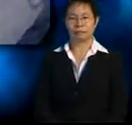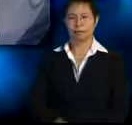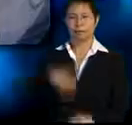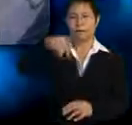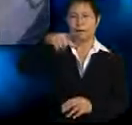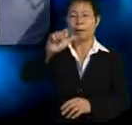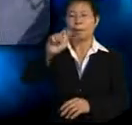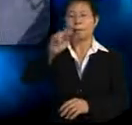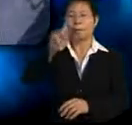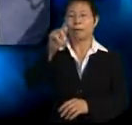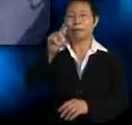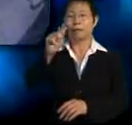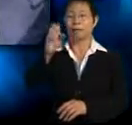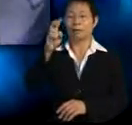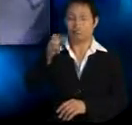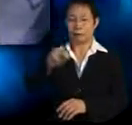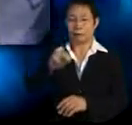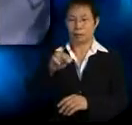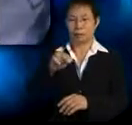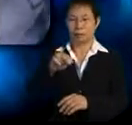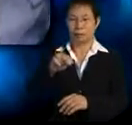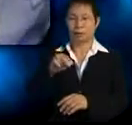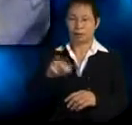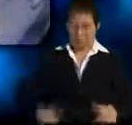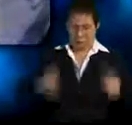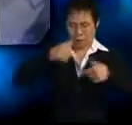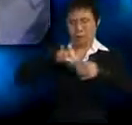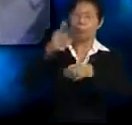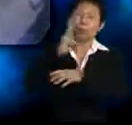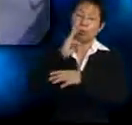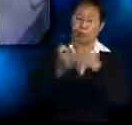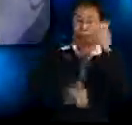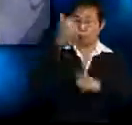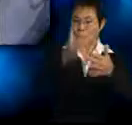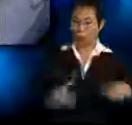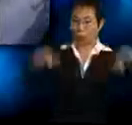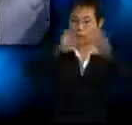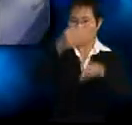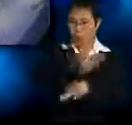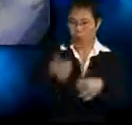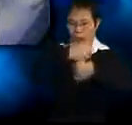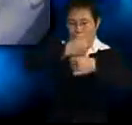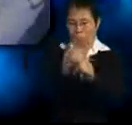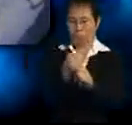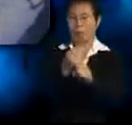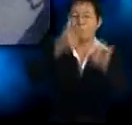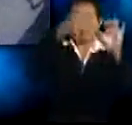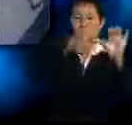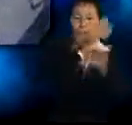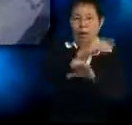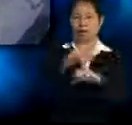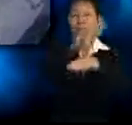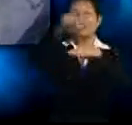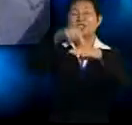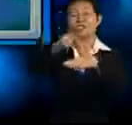Planktons are microscopic plants and animals that live in water. It is the most important source in the formation of petroleum and